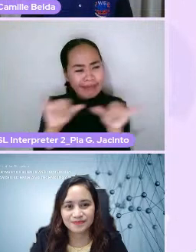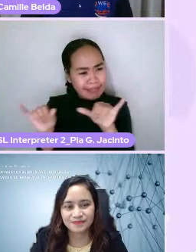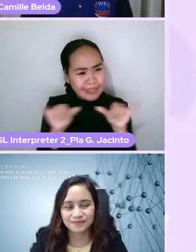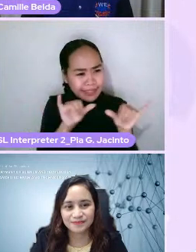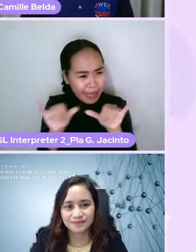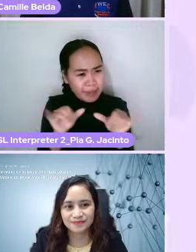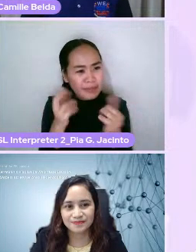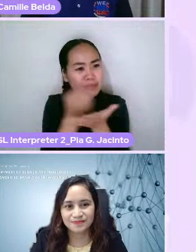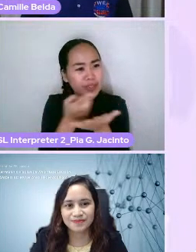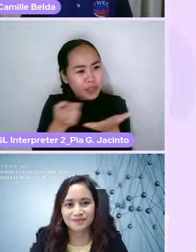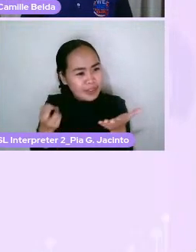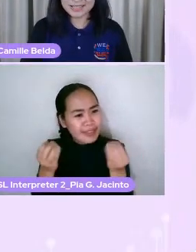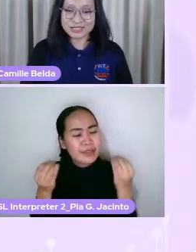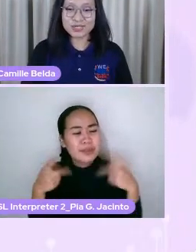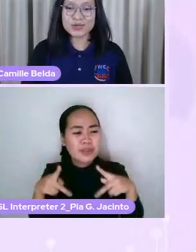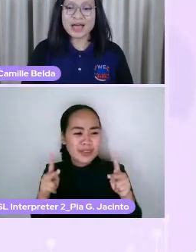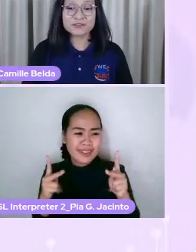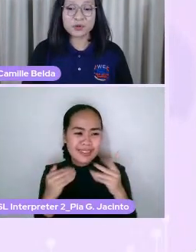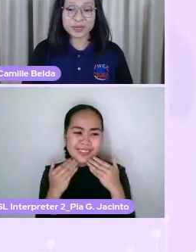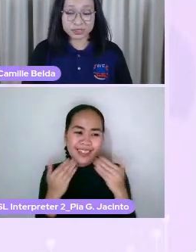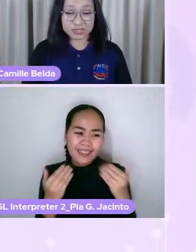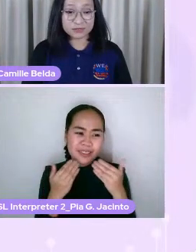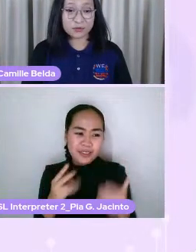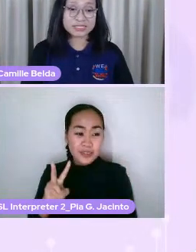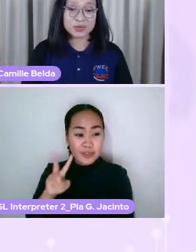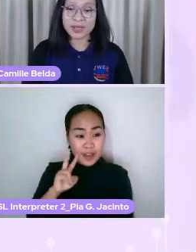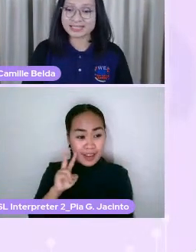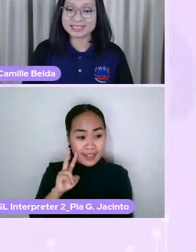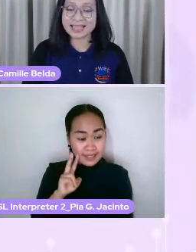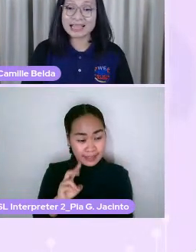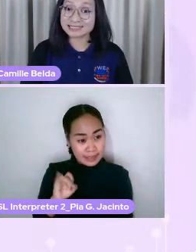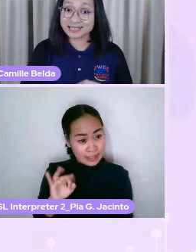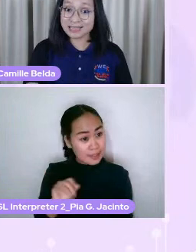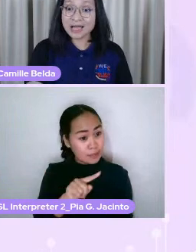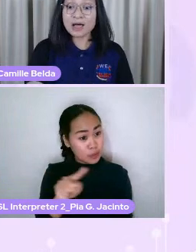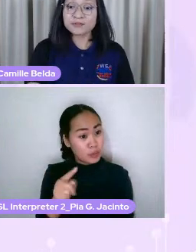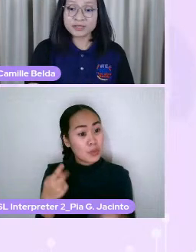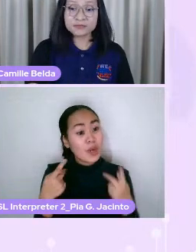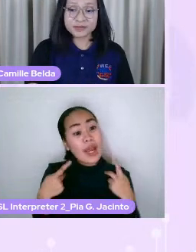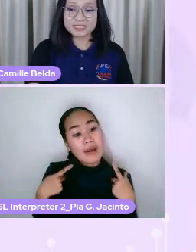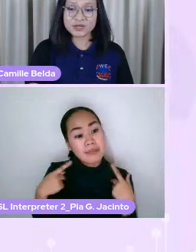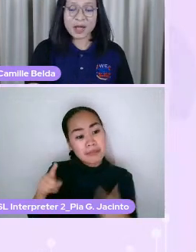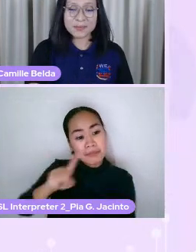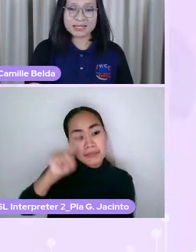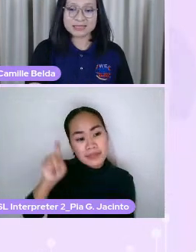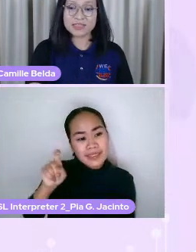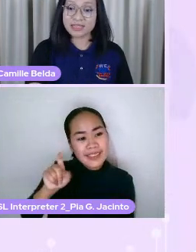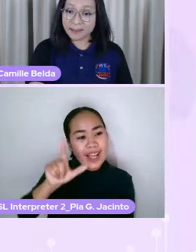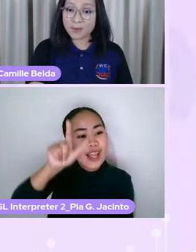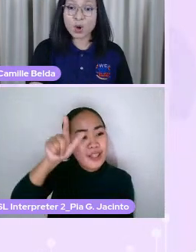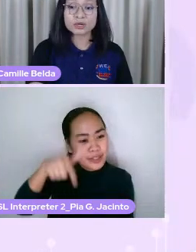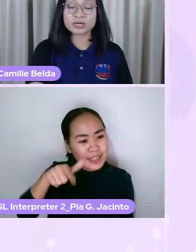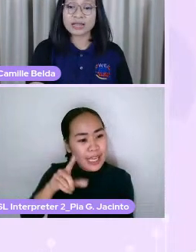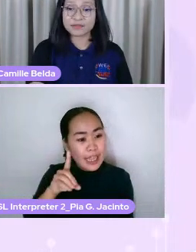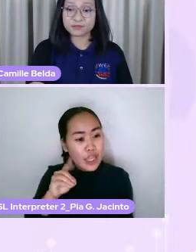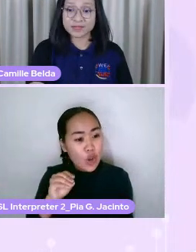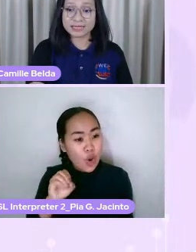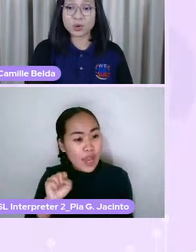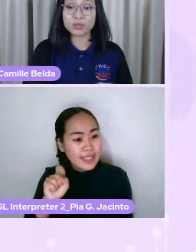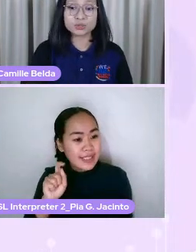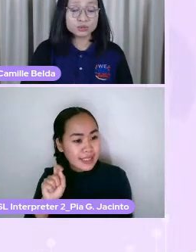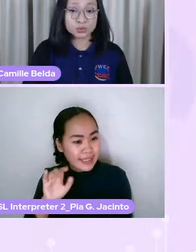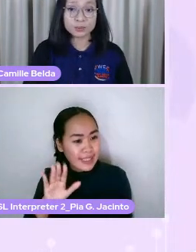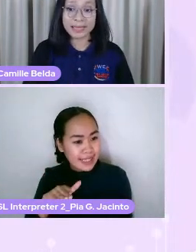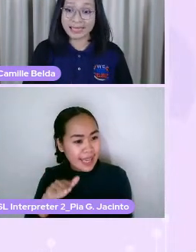maraming salamat po, Ms. Van. Should you have questions for DOST ASTI, feel free to comment them on our live